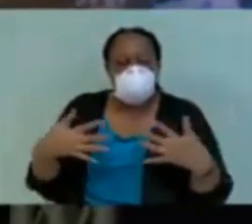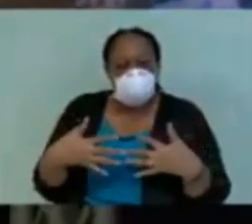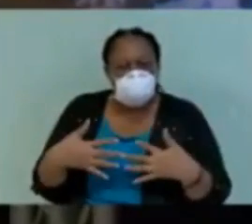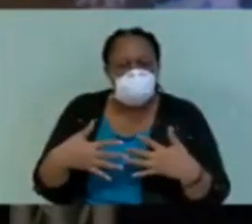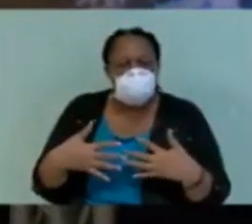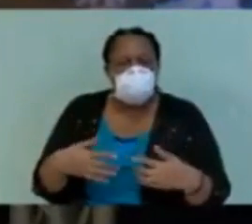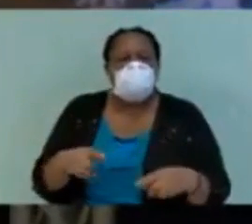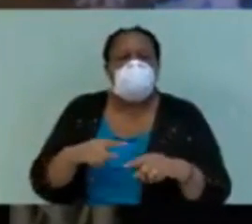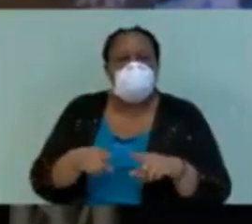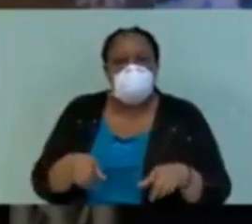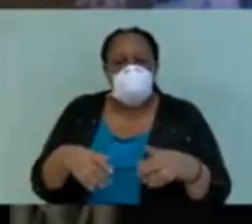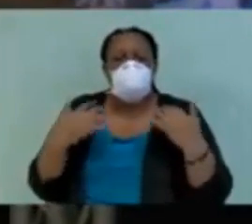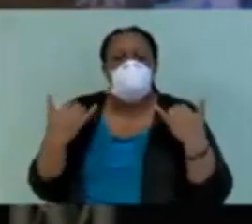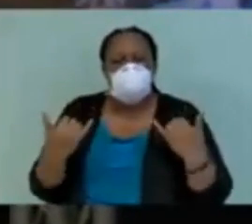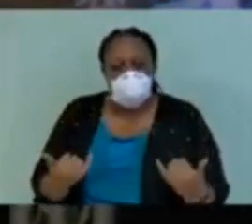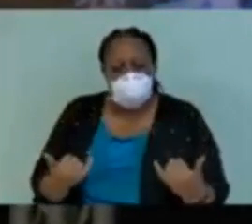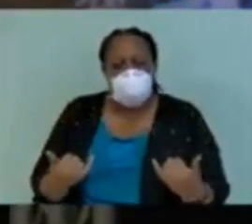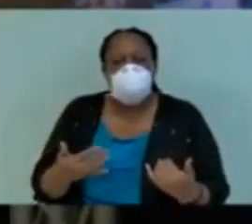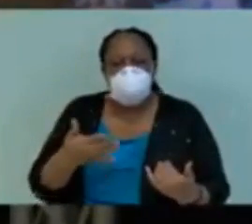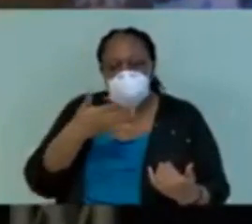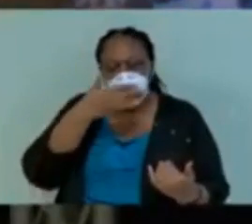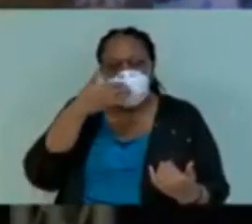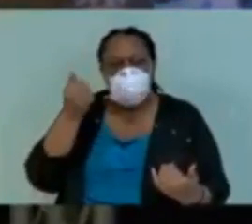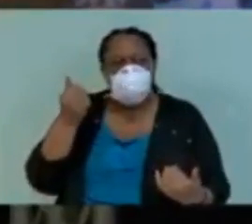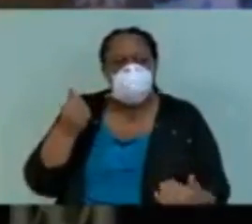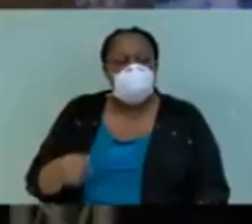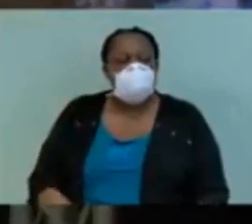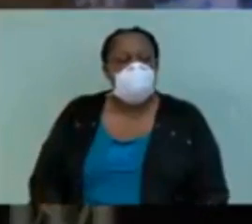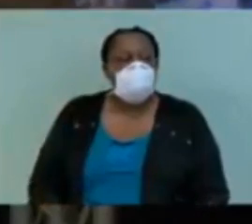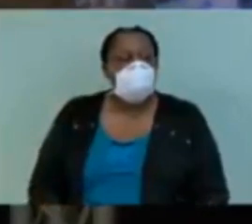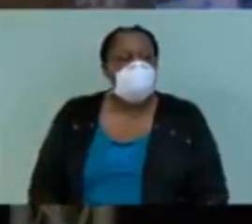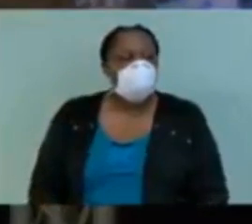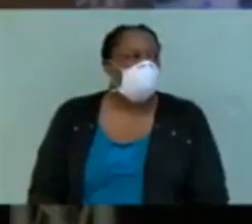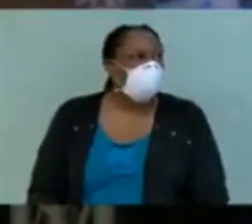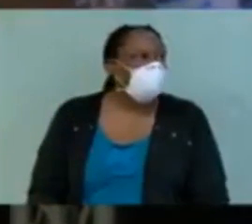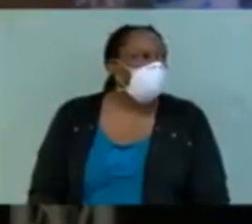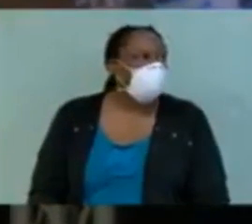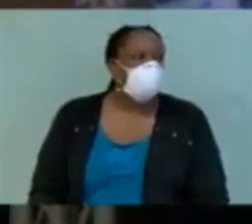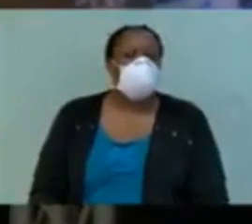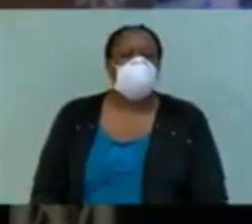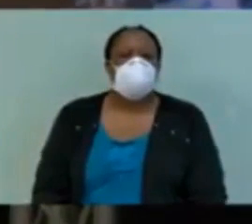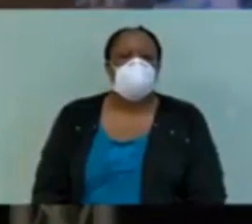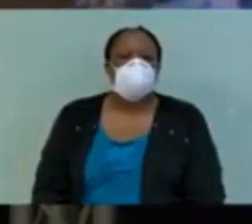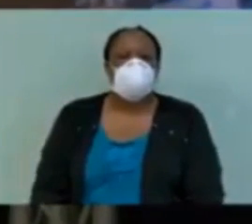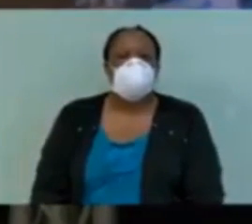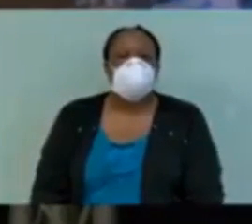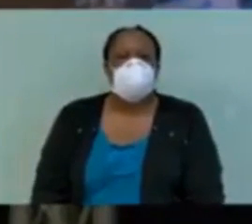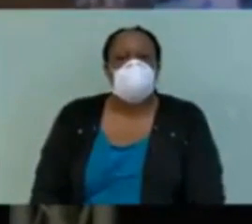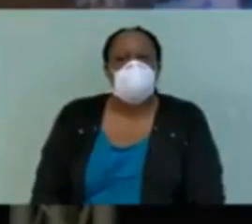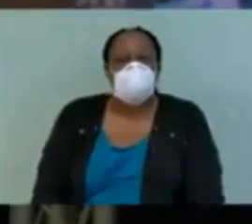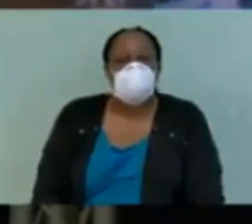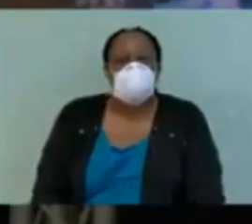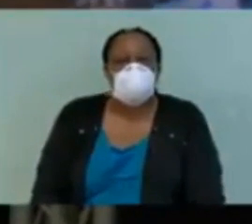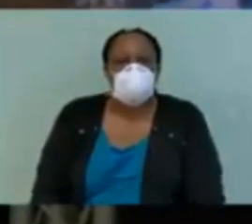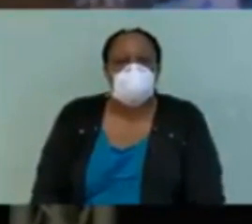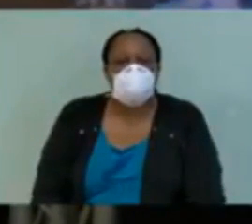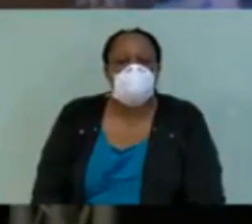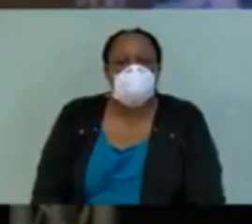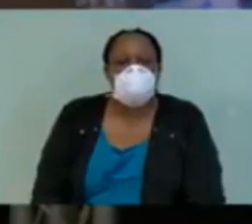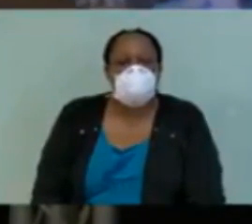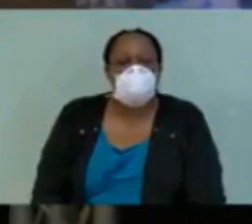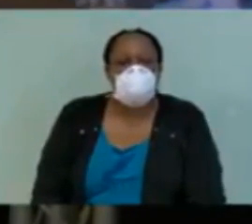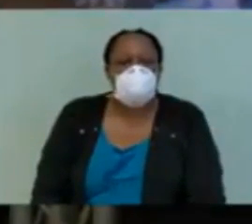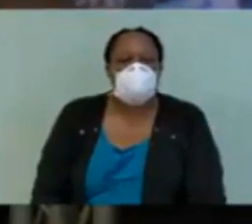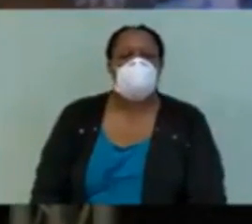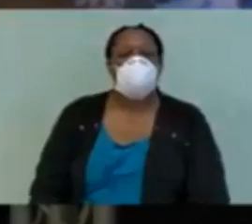fake news, and maybe at this stage, a genuine misinformed